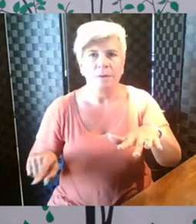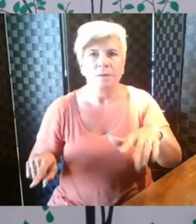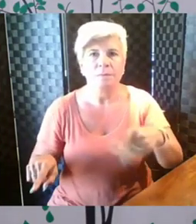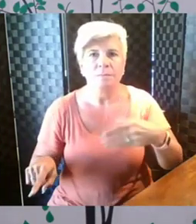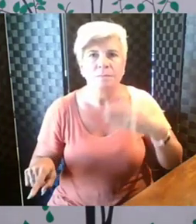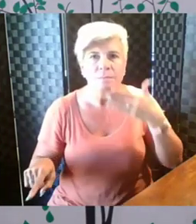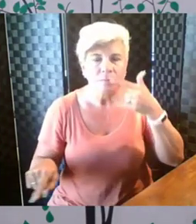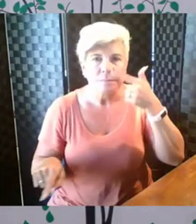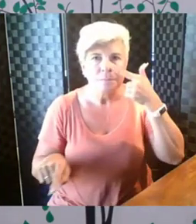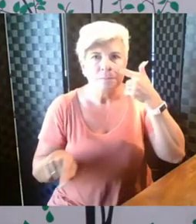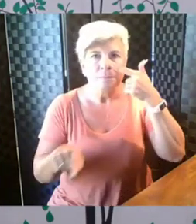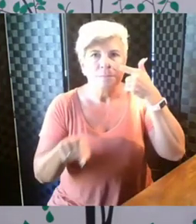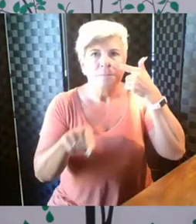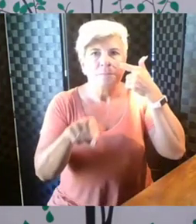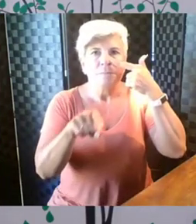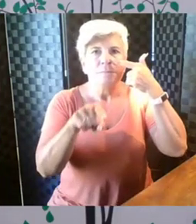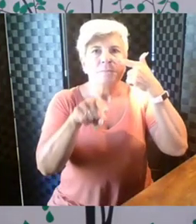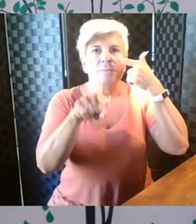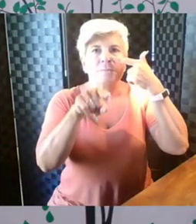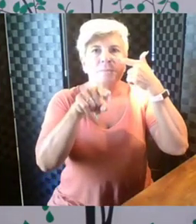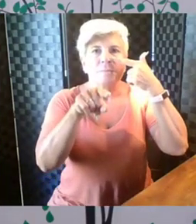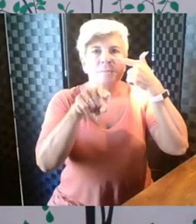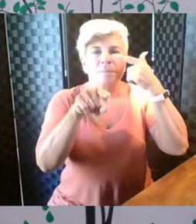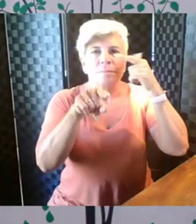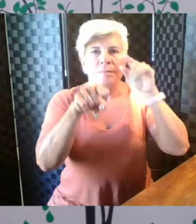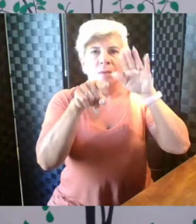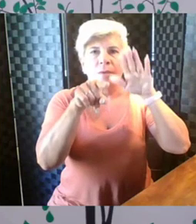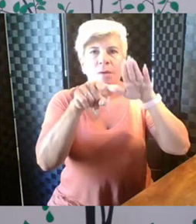Inhale, breathe in as you go up the mountain.